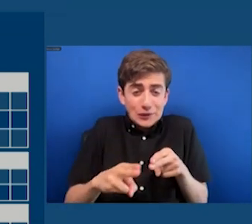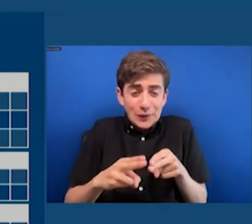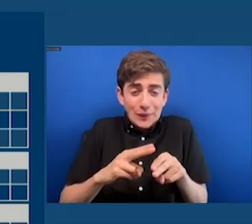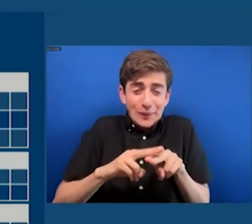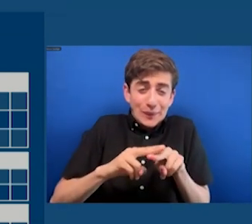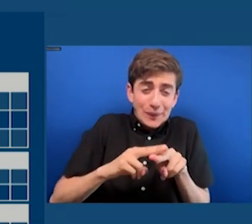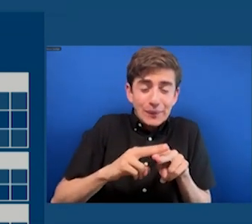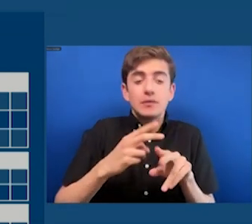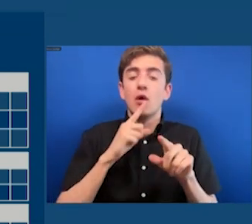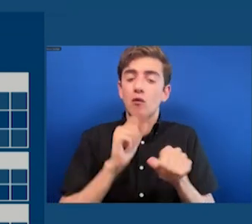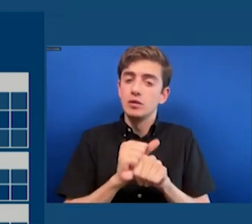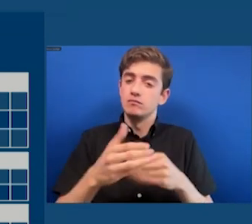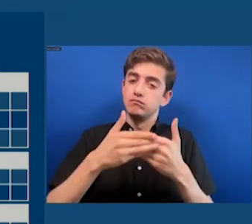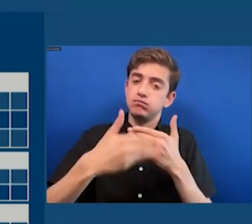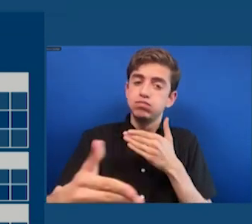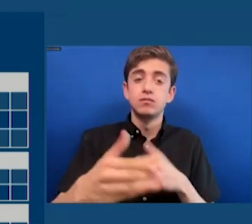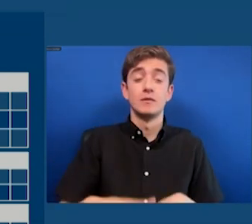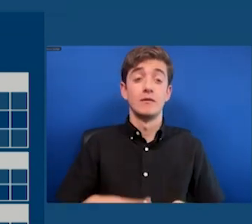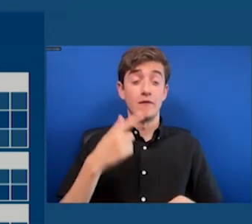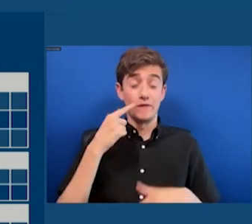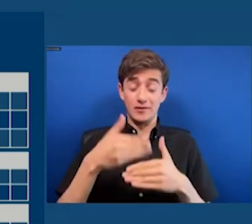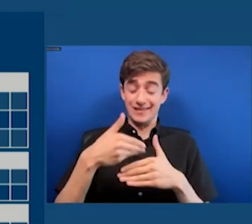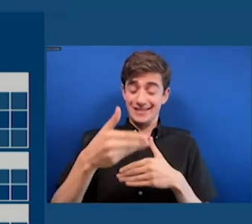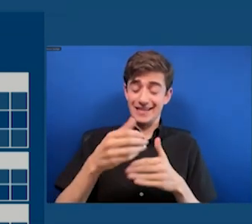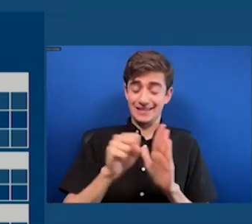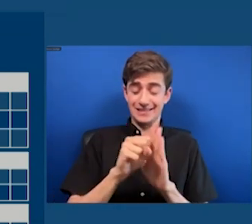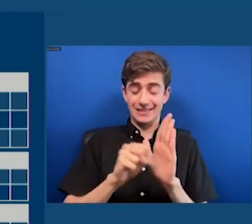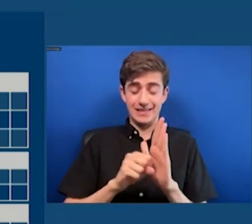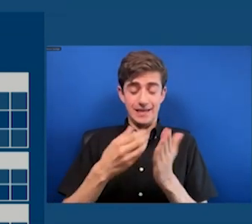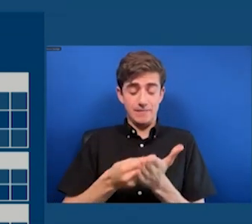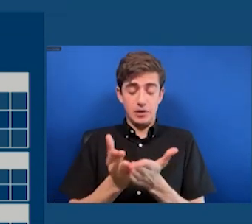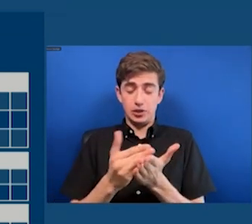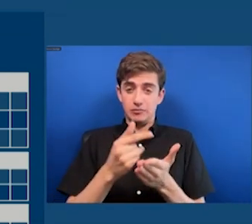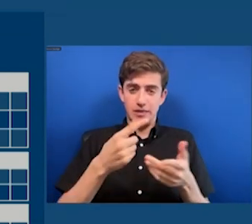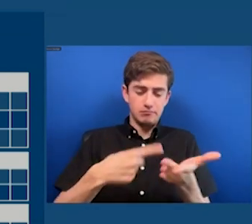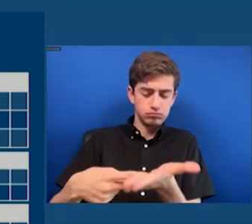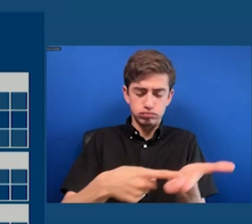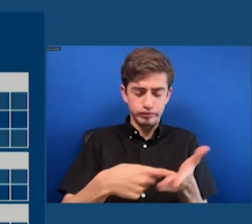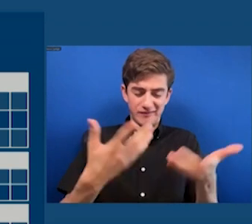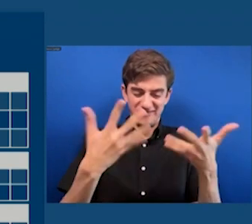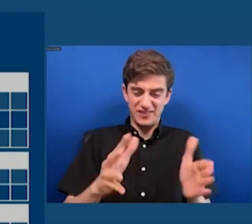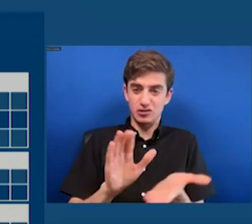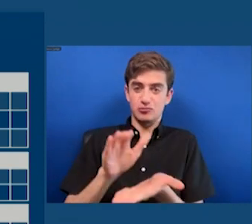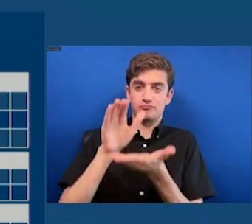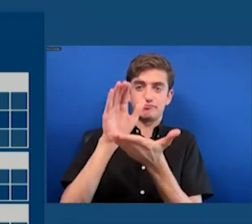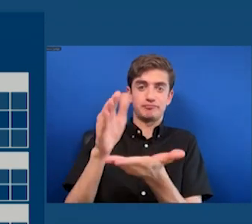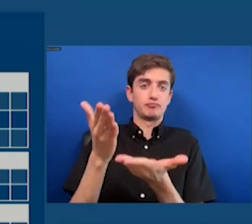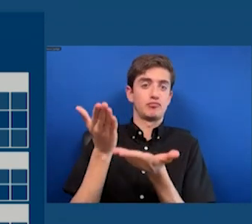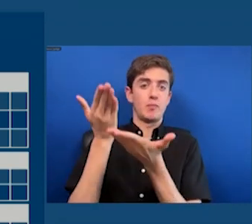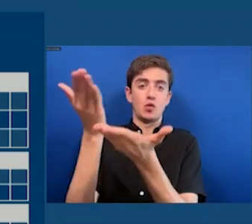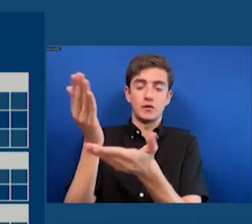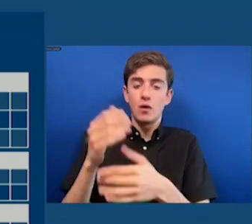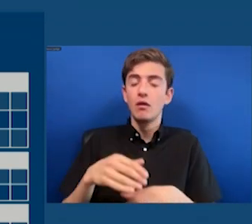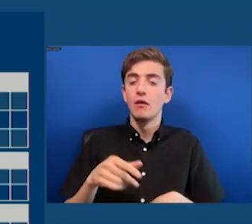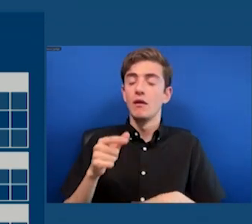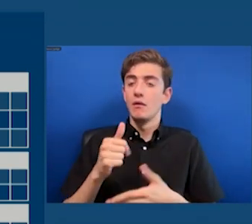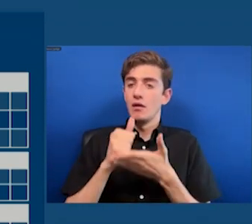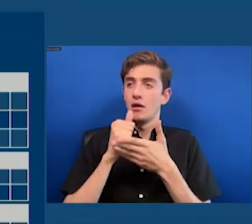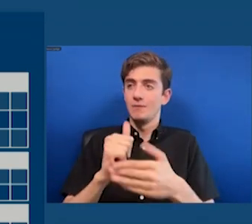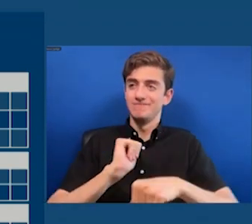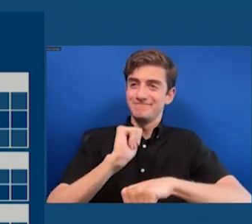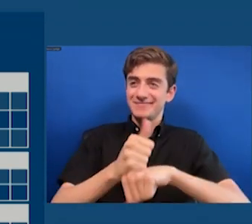time for the next state budget. These experts will help us build a sustainable healthcare system for many years to come.